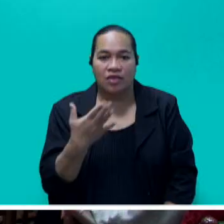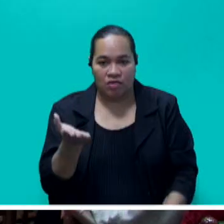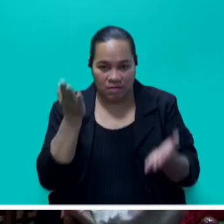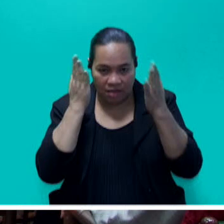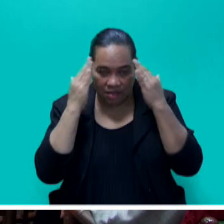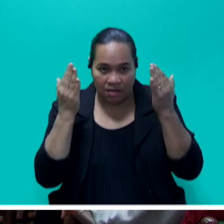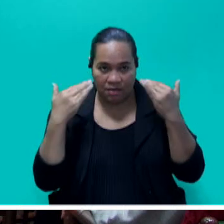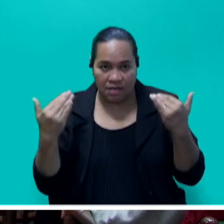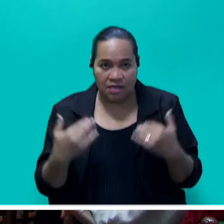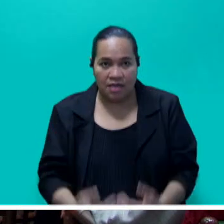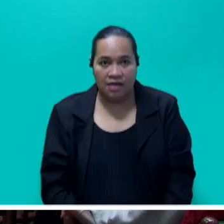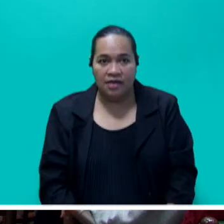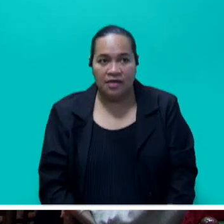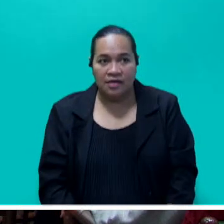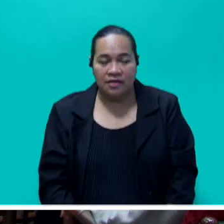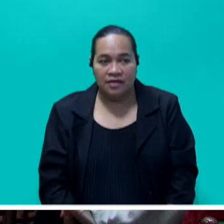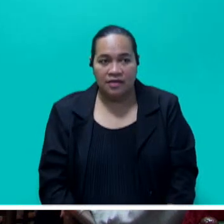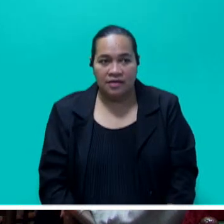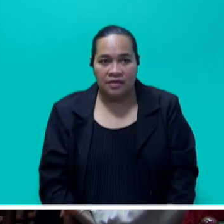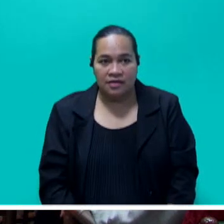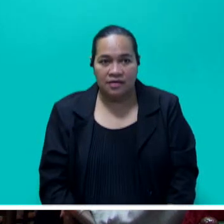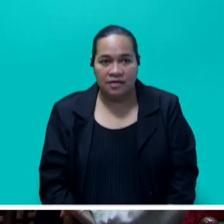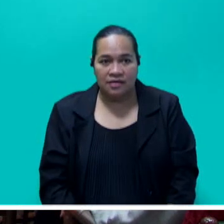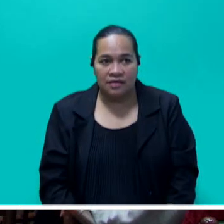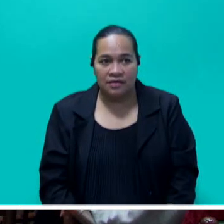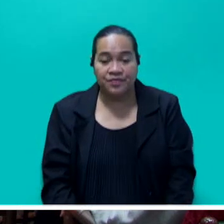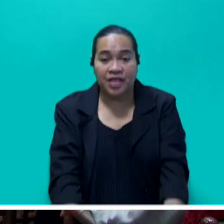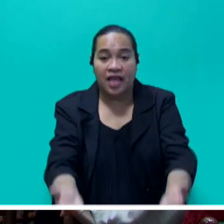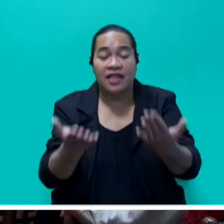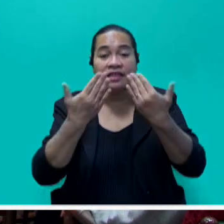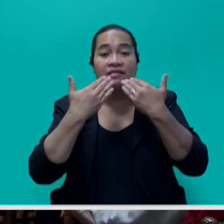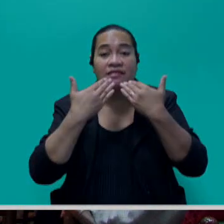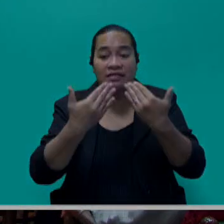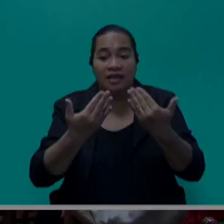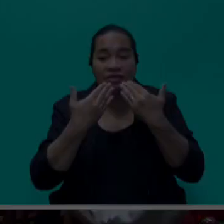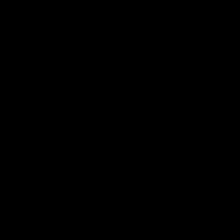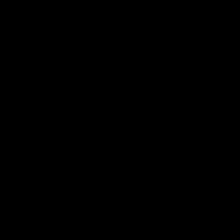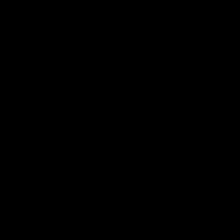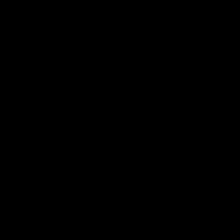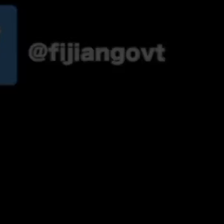I thank the Honourable Minister for reply to the question.